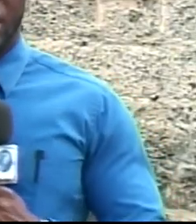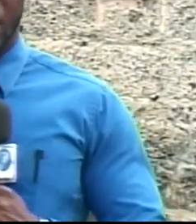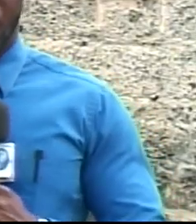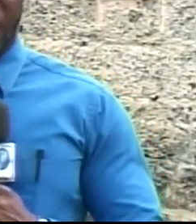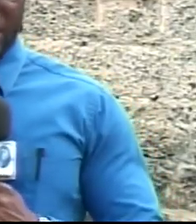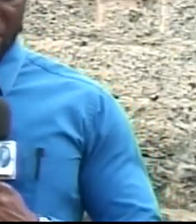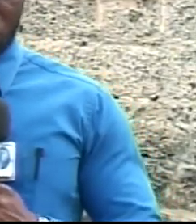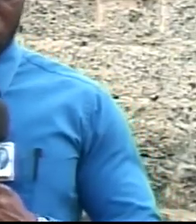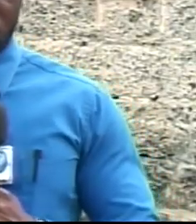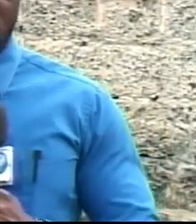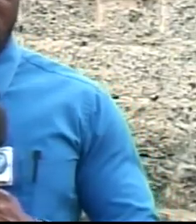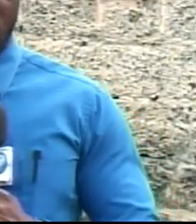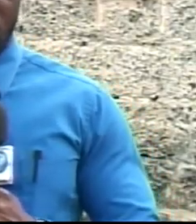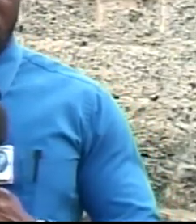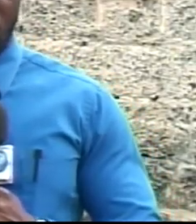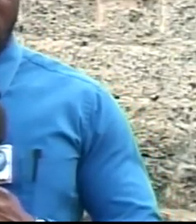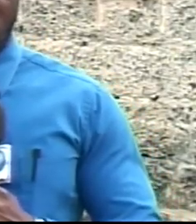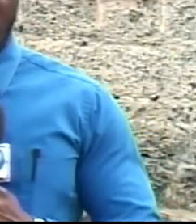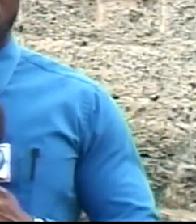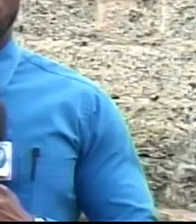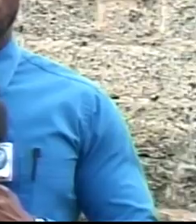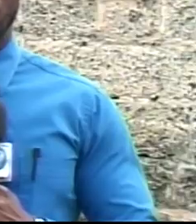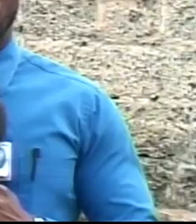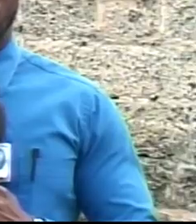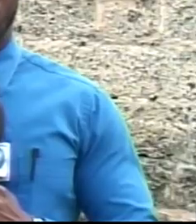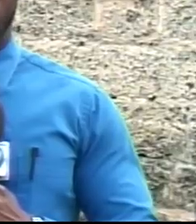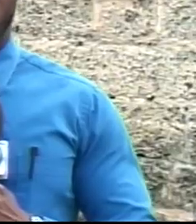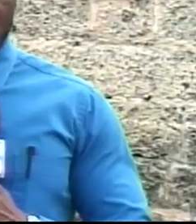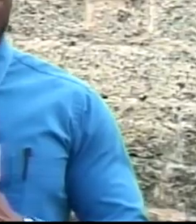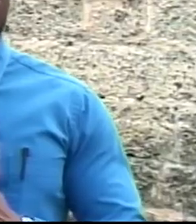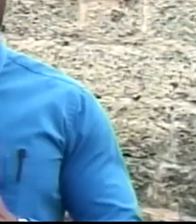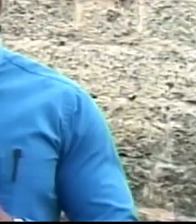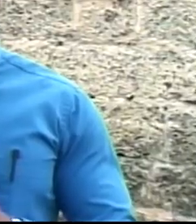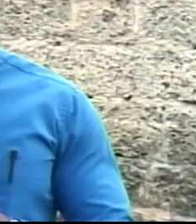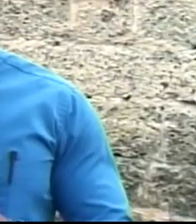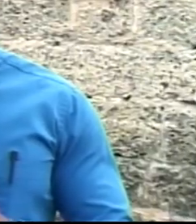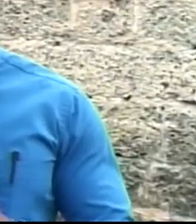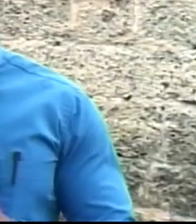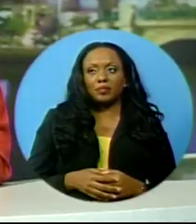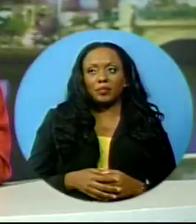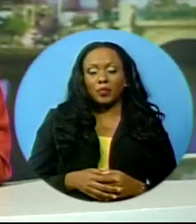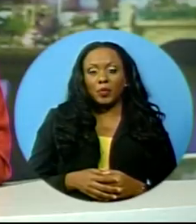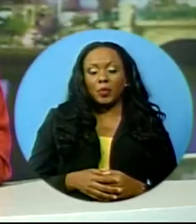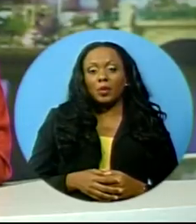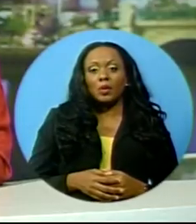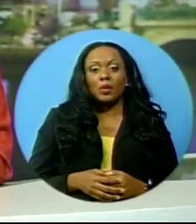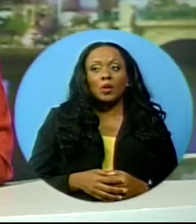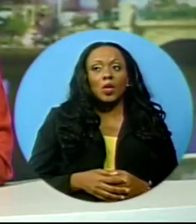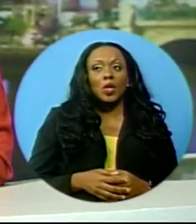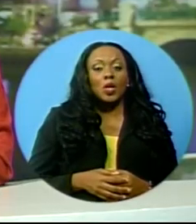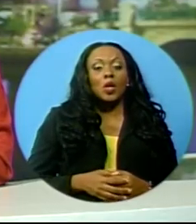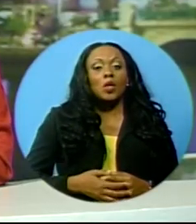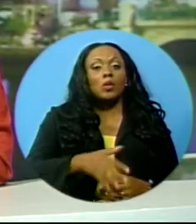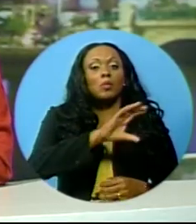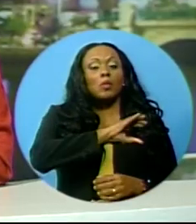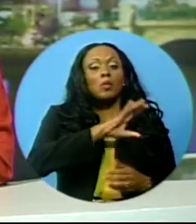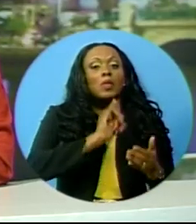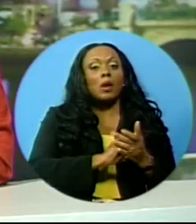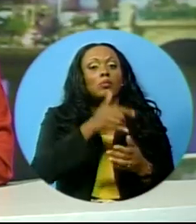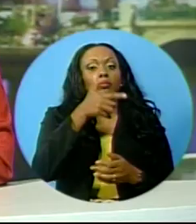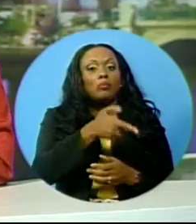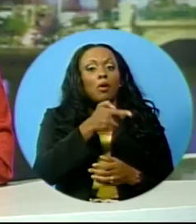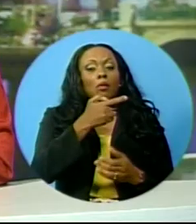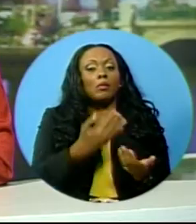armed and dangerous. I'm Shane Seeley for CBC News. And ASP Welch has